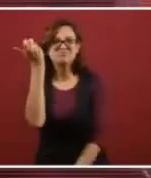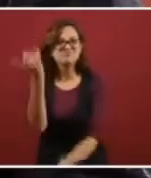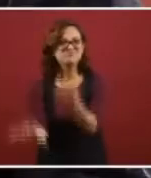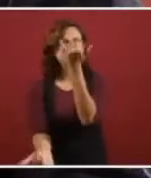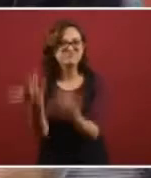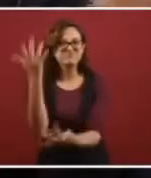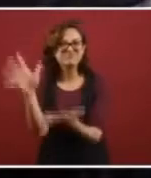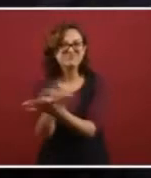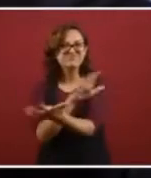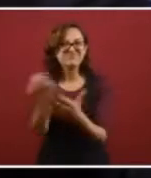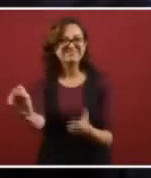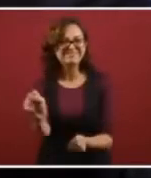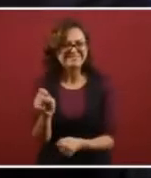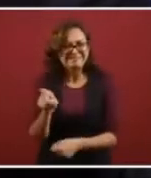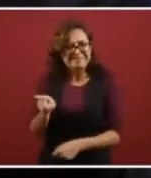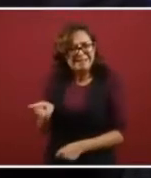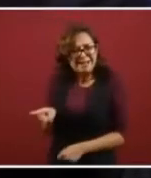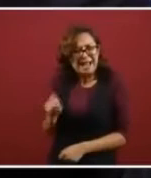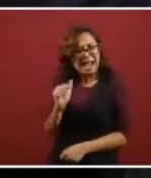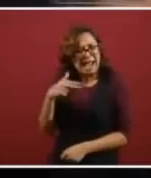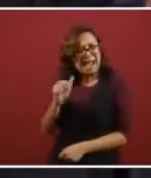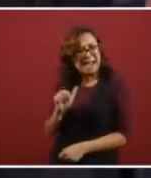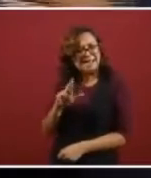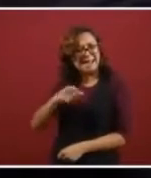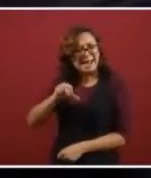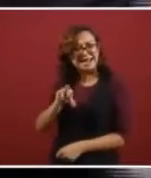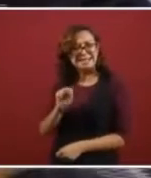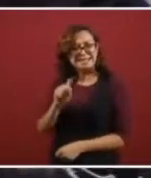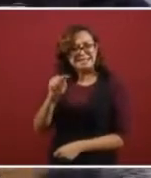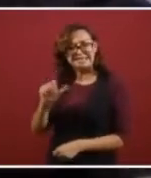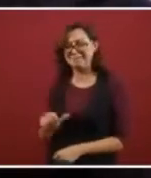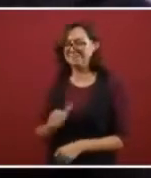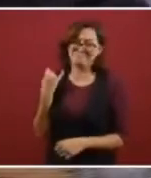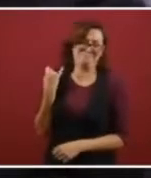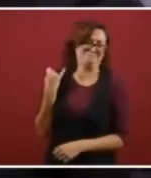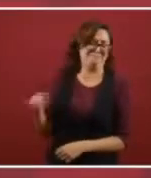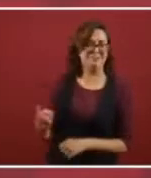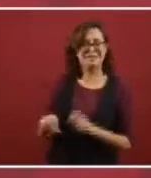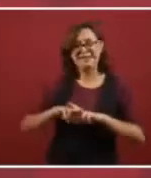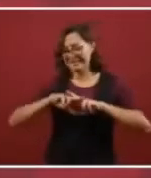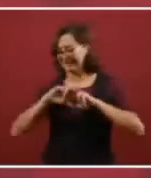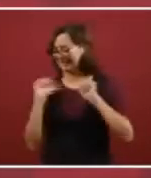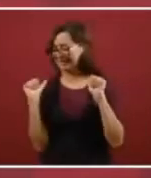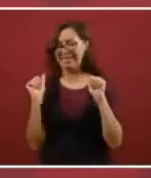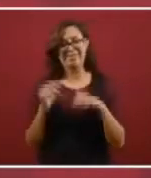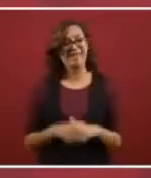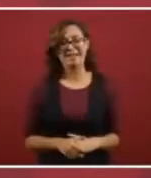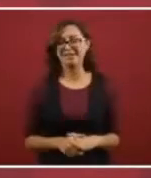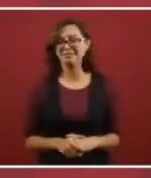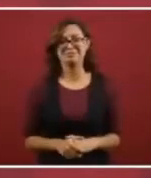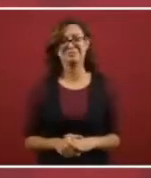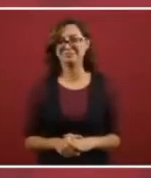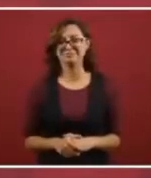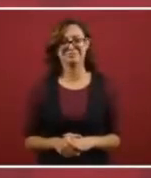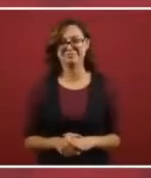library that is to say that has nothing to do with